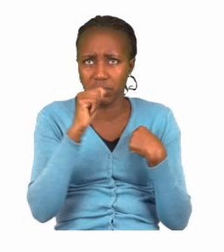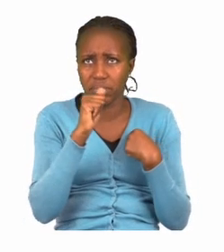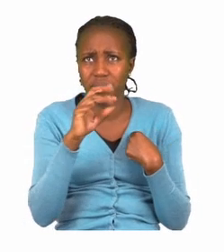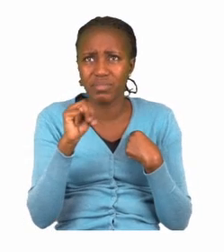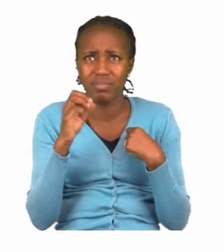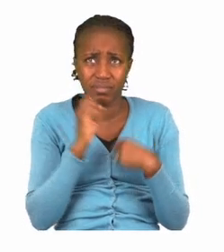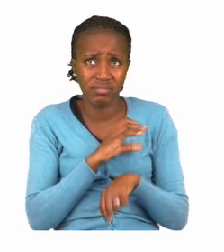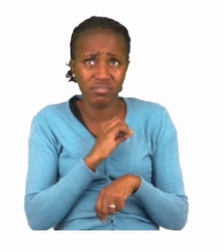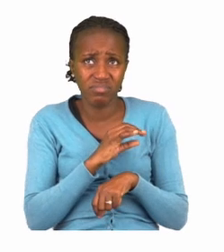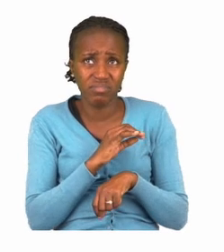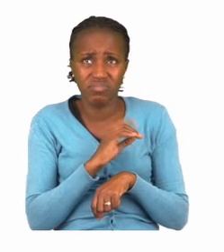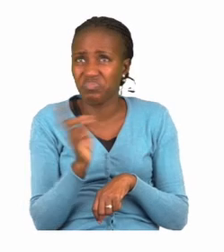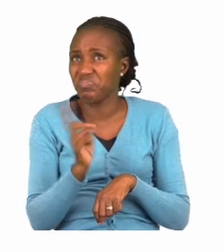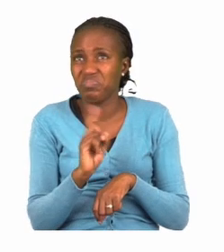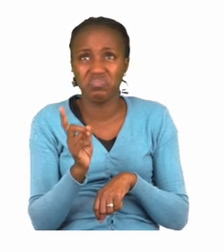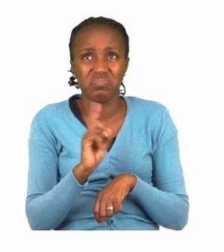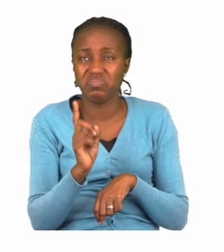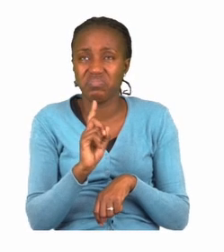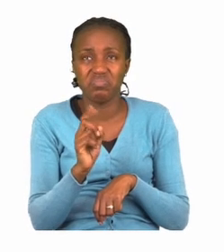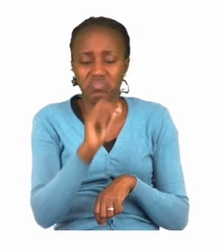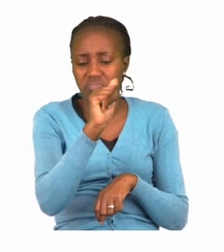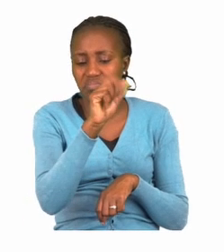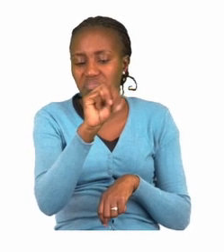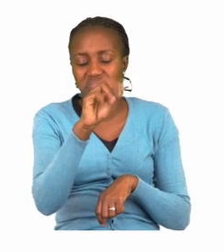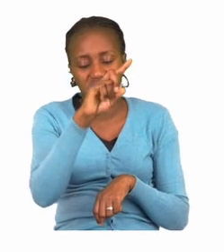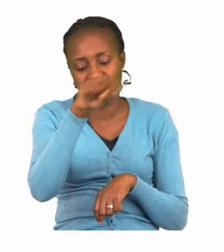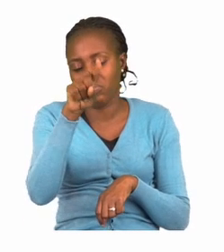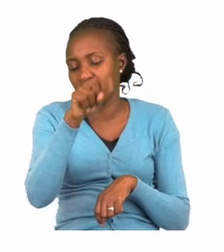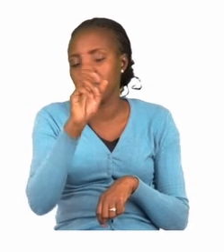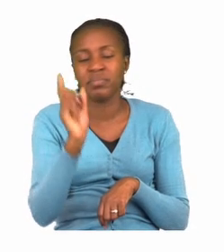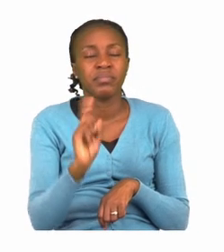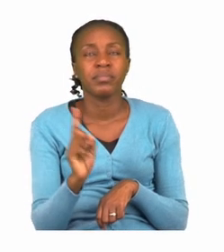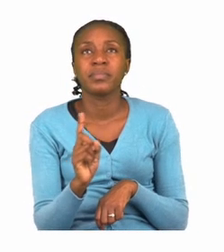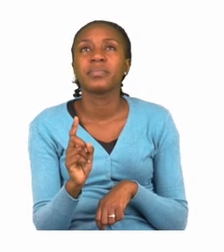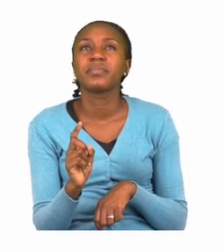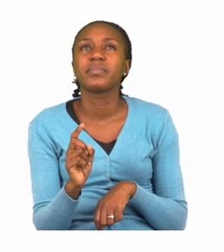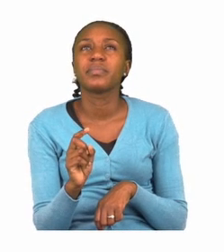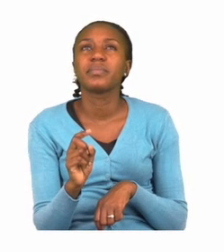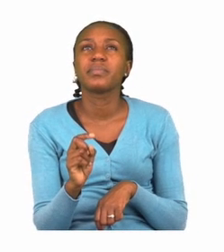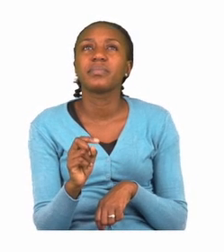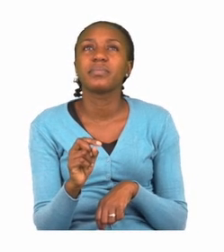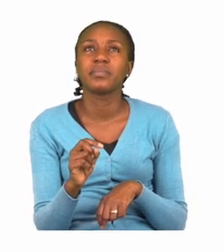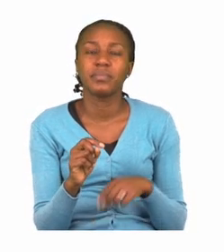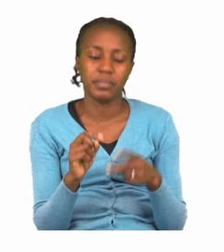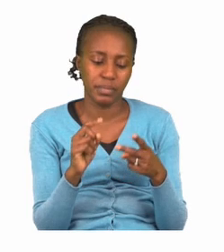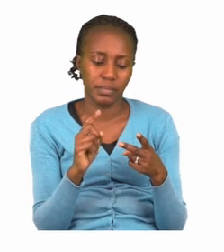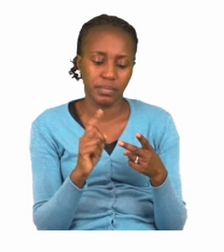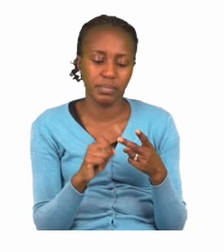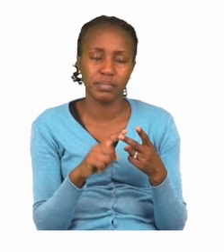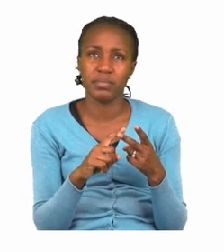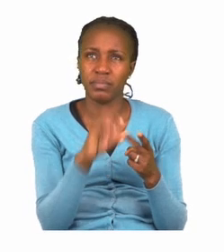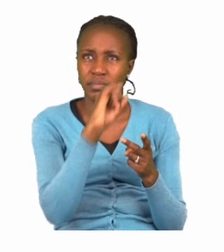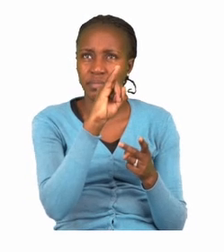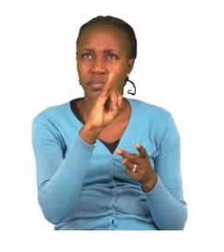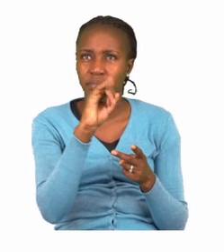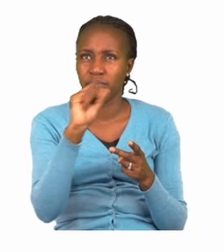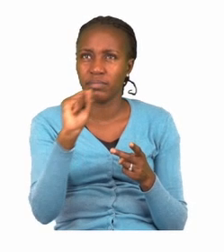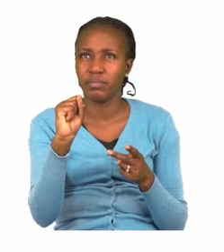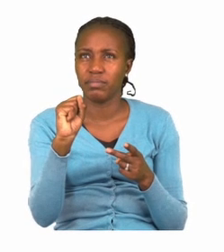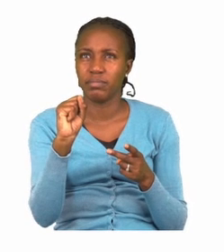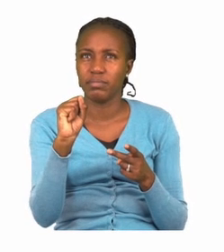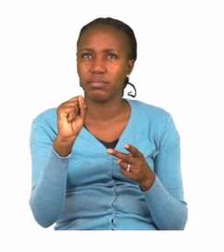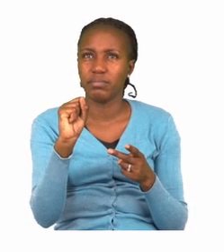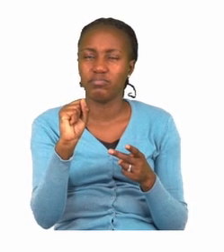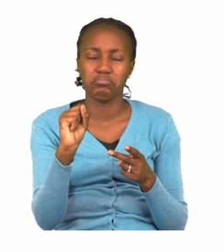scared, no, that doesn't sound right. Let's try the second word. We